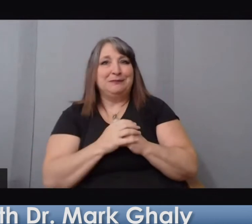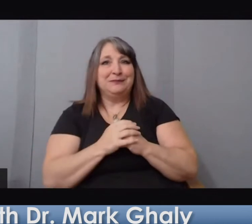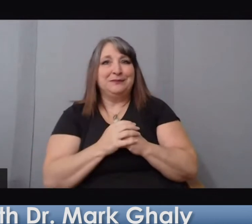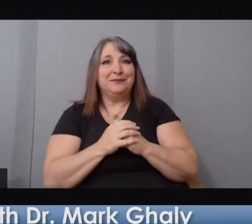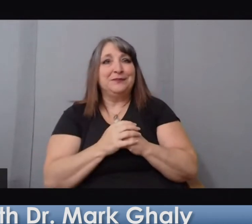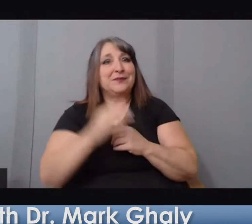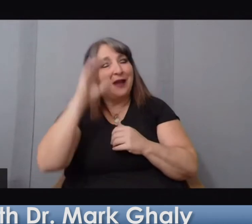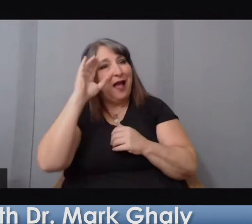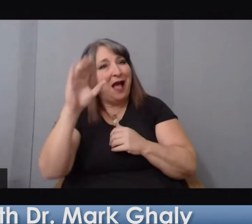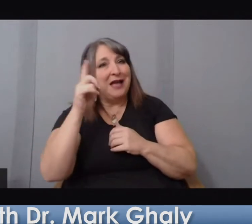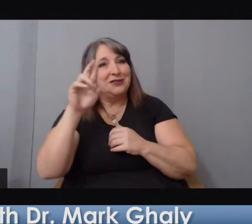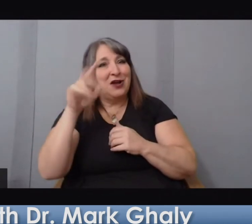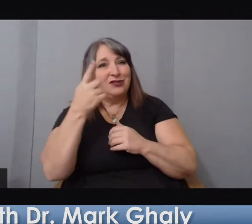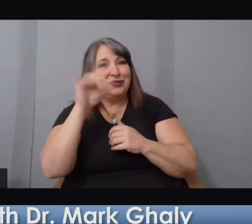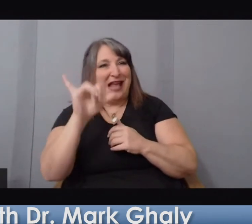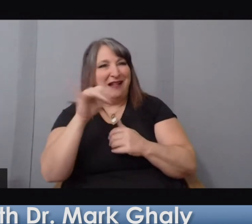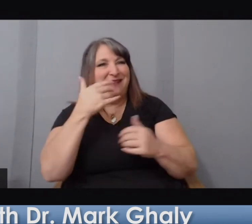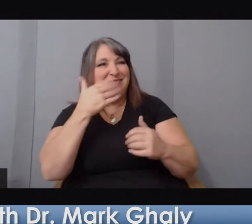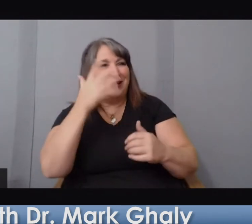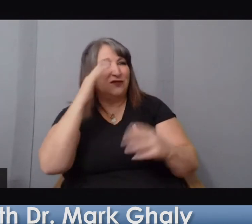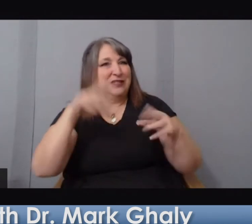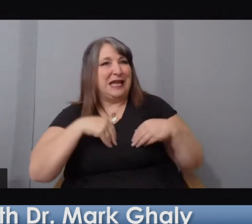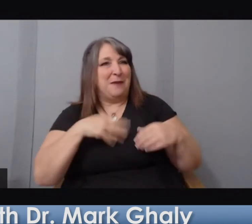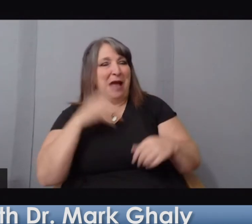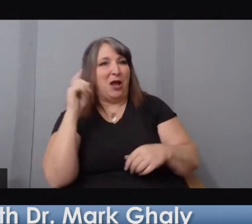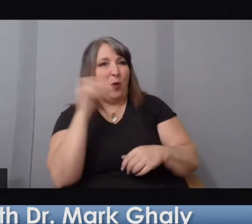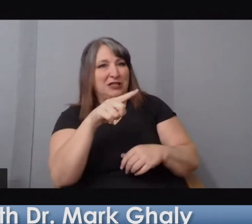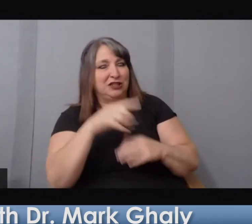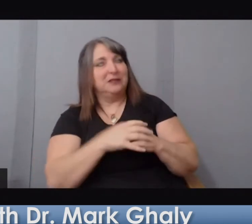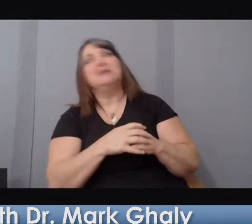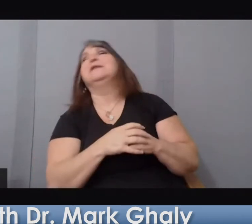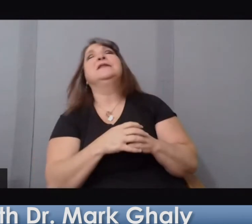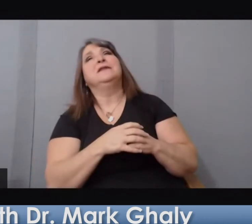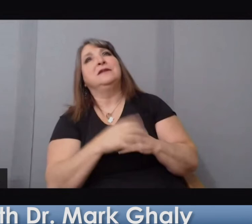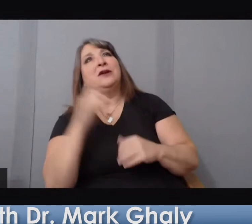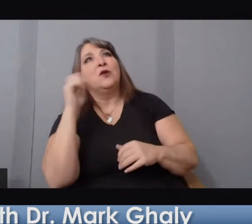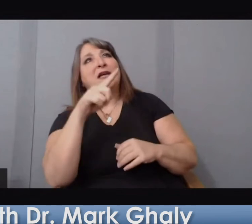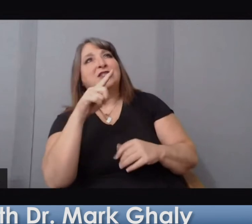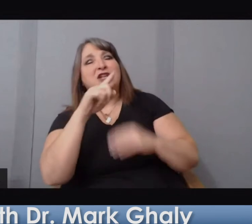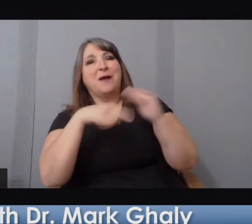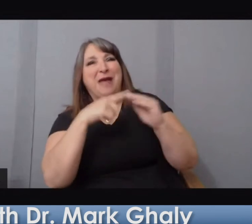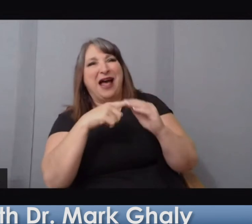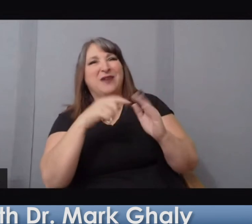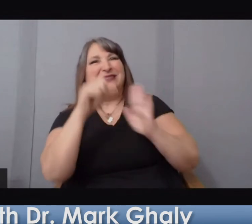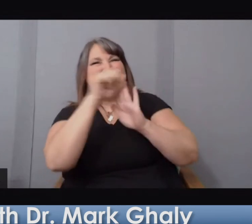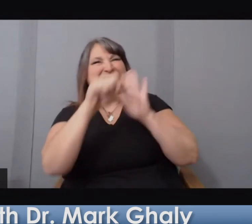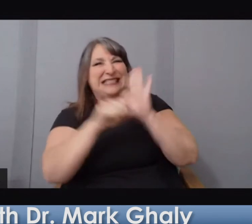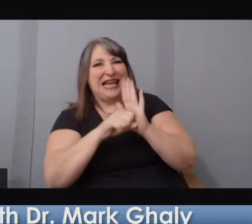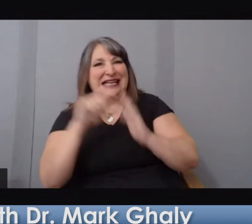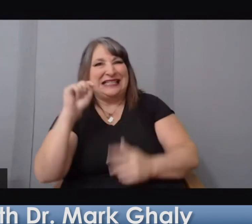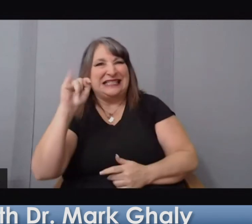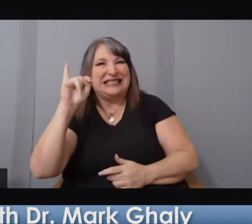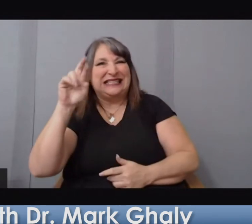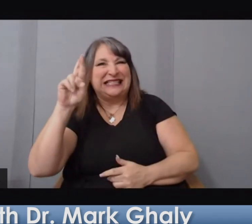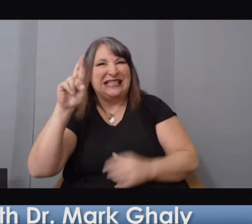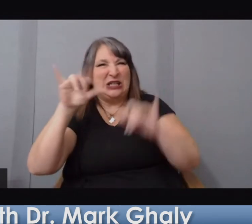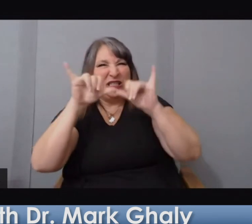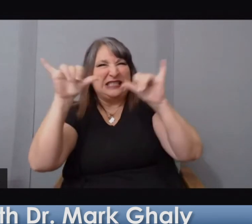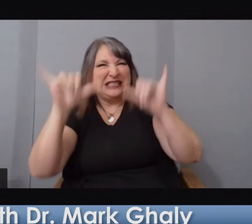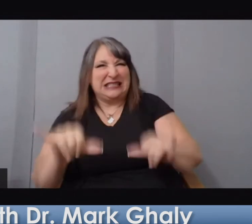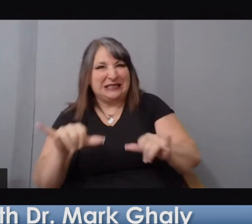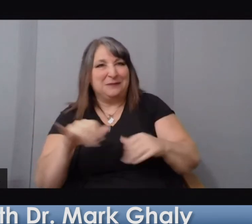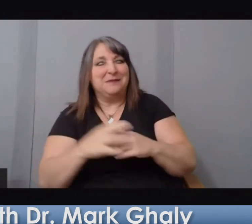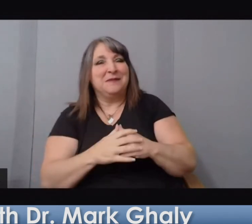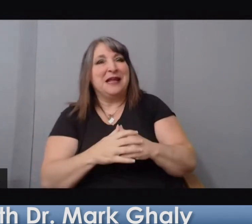Hi, Dr. Ghaly. Thanks for taking my question. This is a question about the state's tier system, and now that counties are sliding back into these